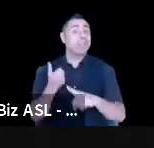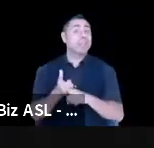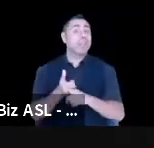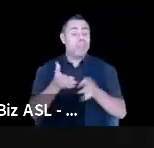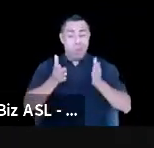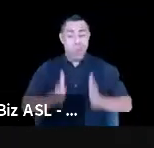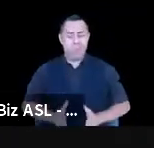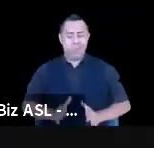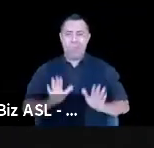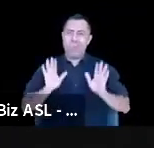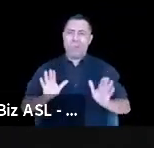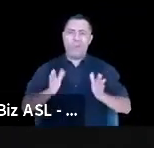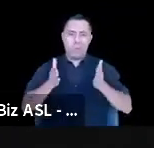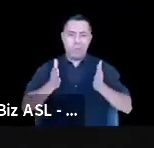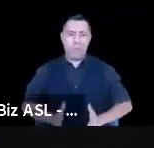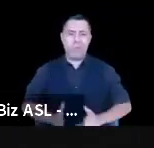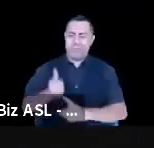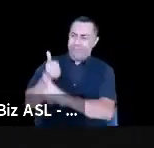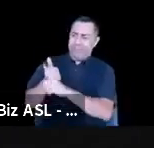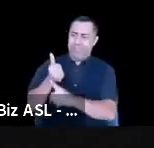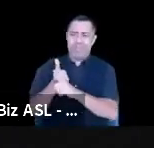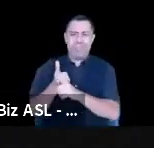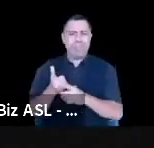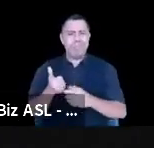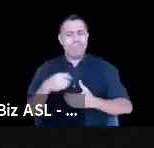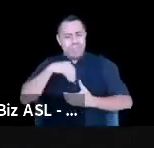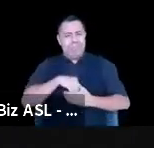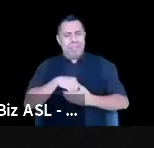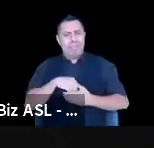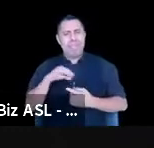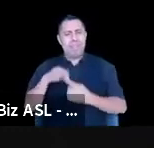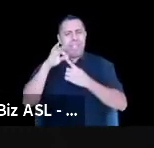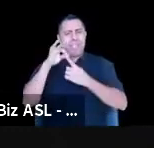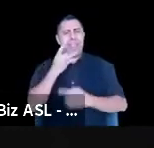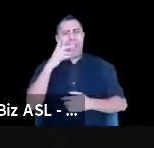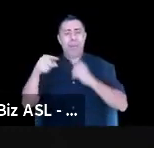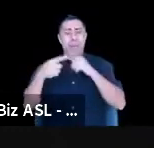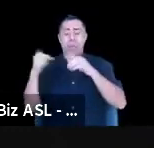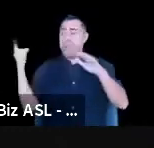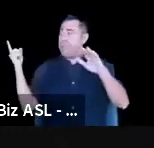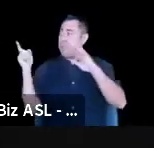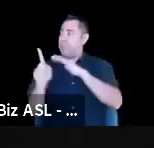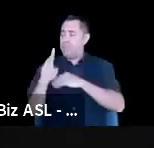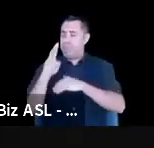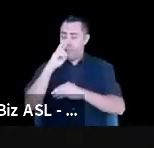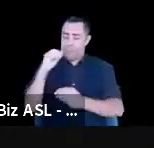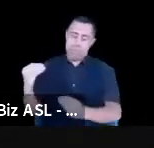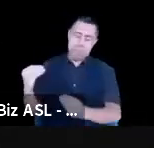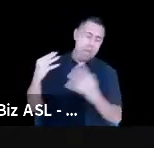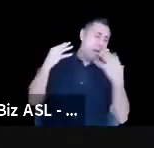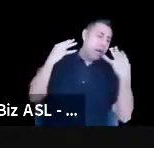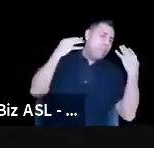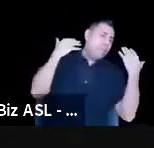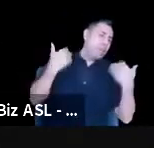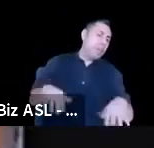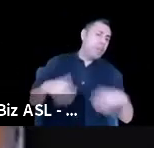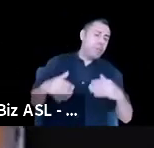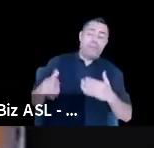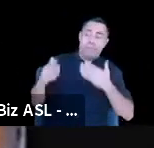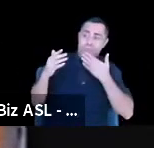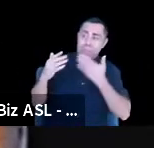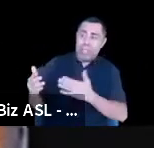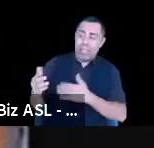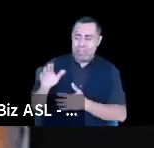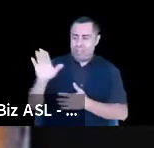his own special light into the room with him. Thank you, June Maida, for your singular artistry and your